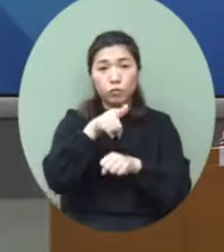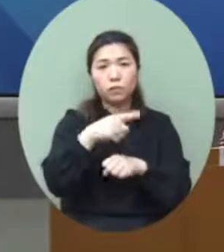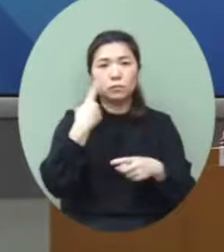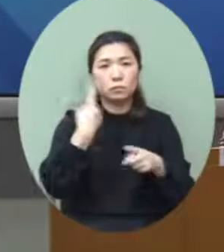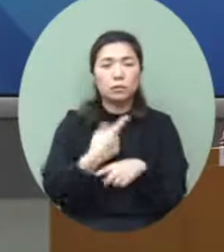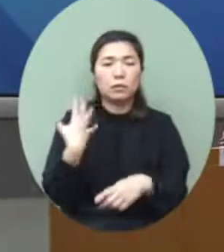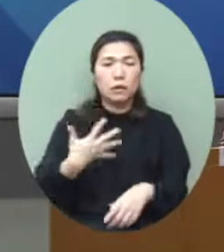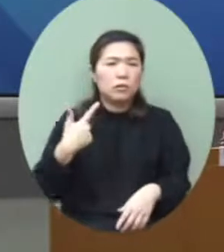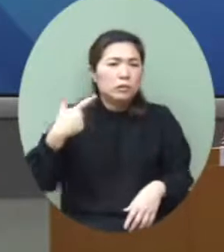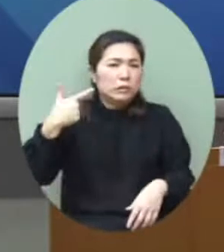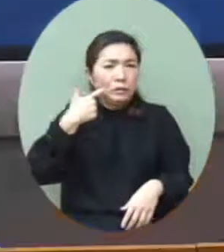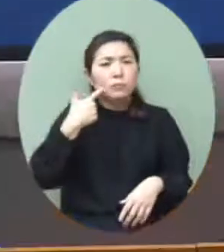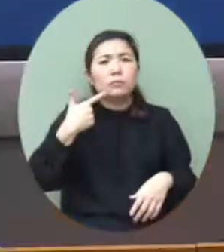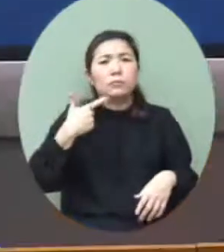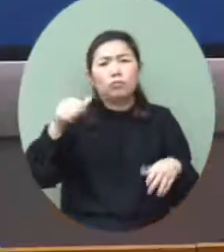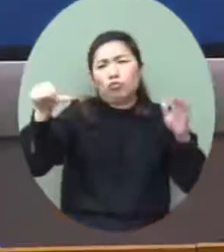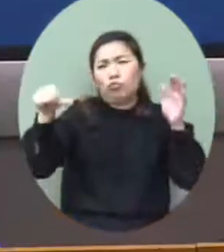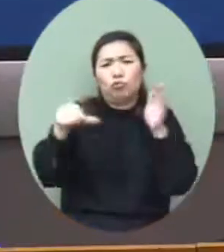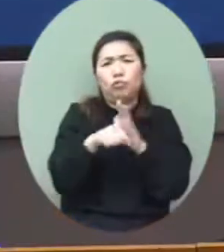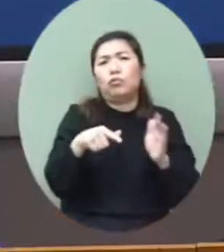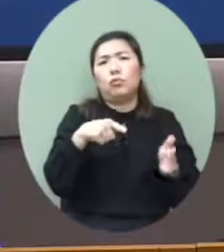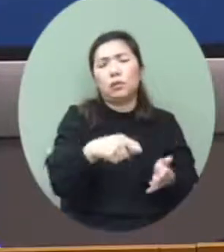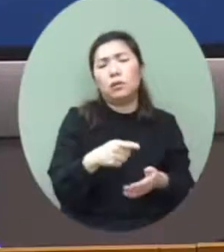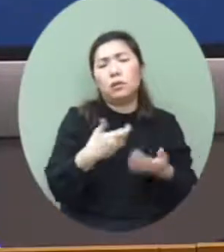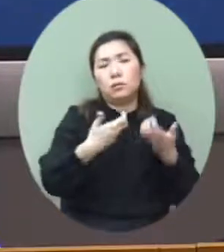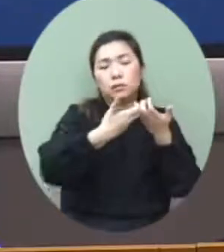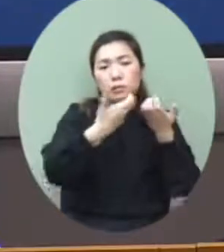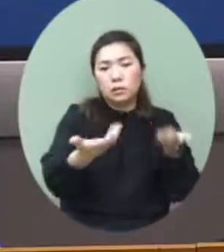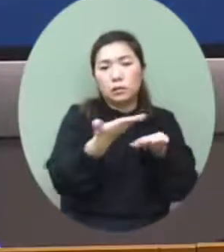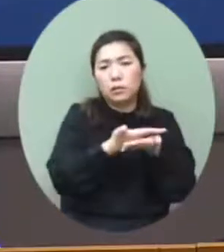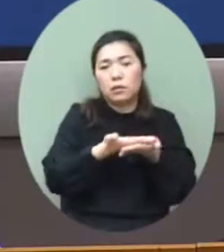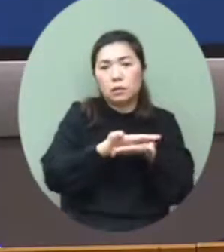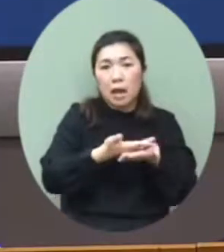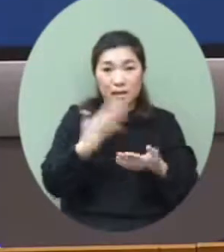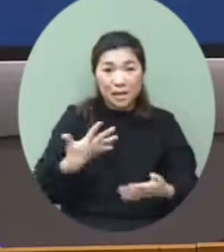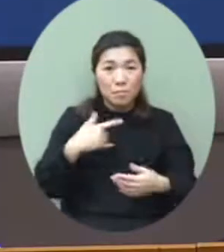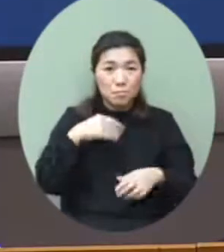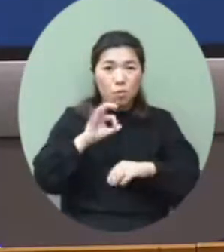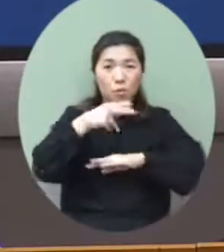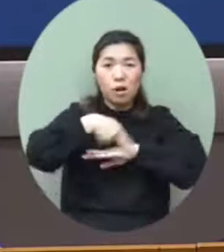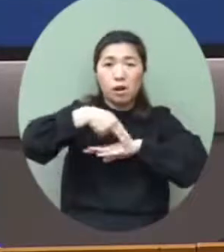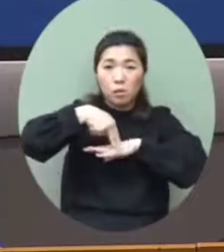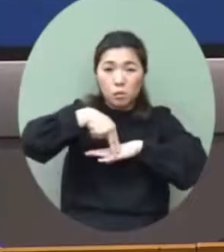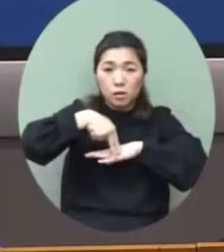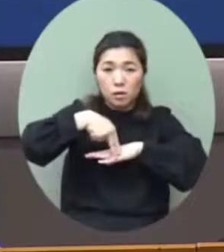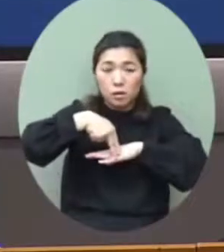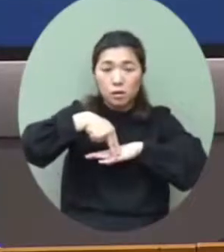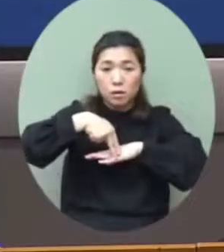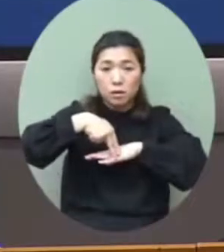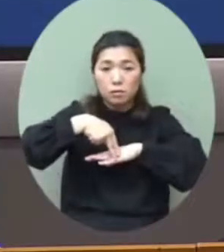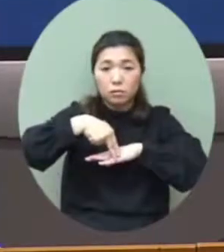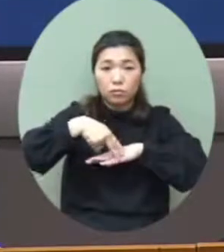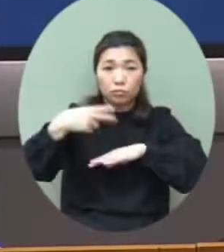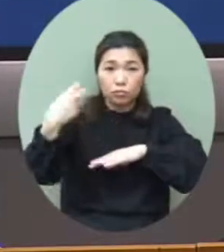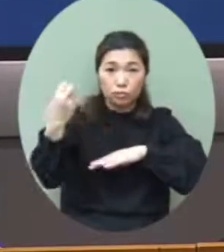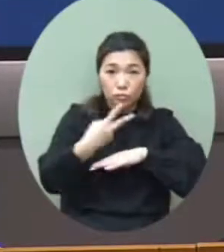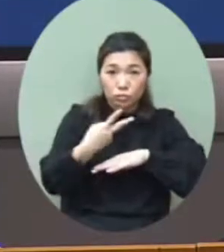In this wave of the epidemic, we have installed the most stringent social distancing measures,